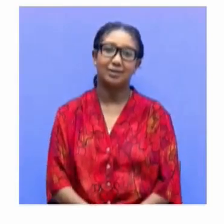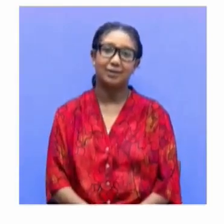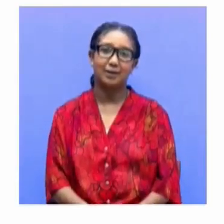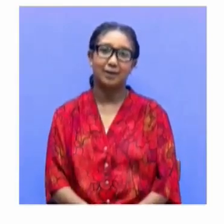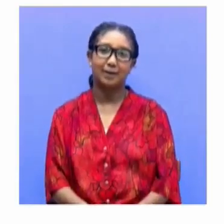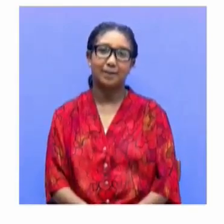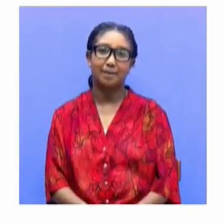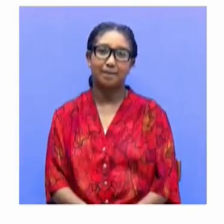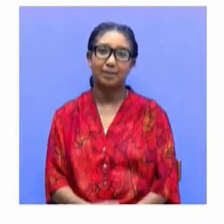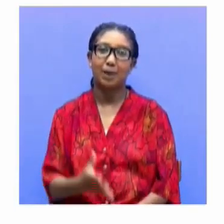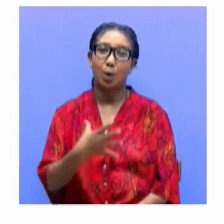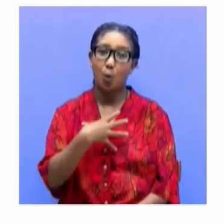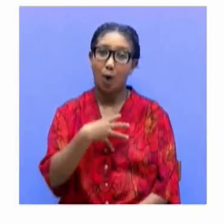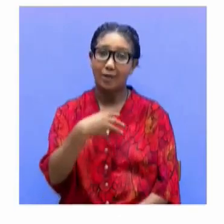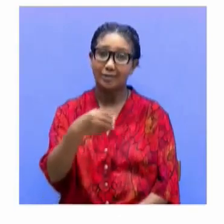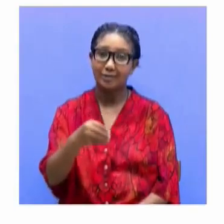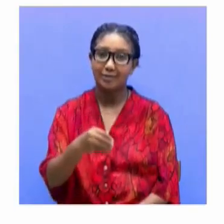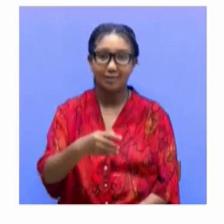a white